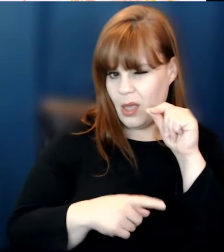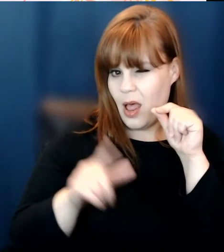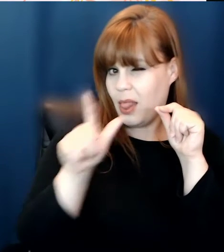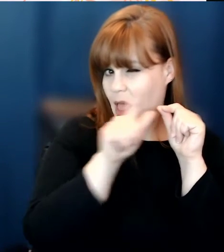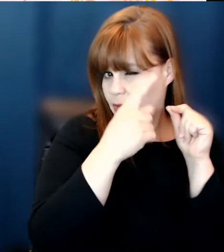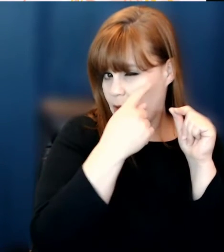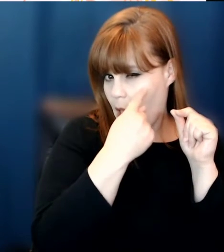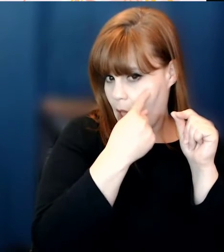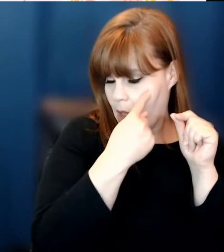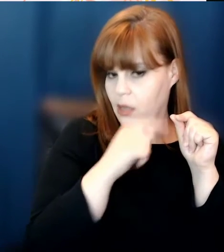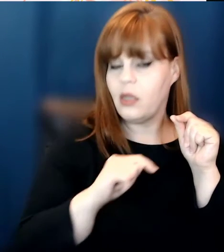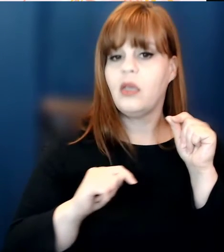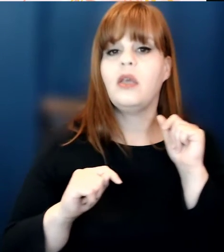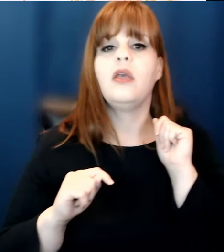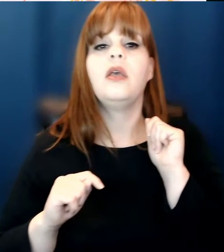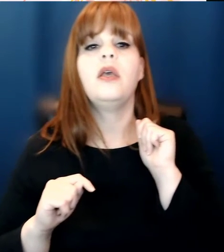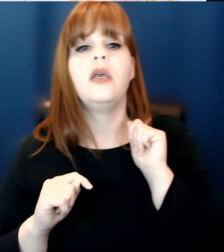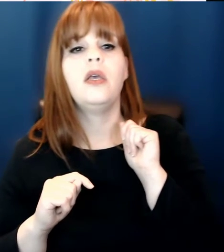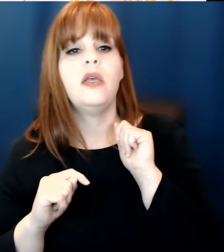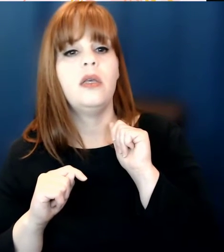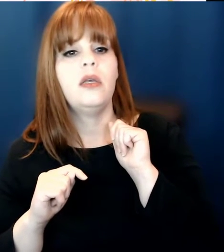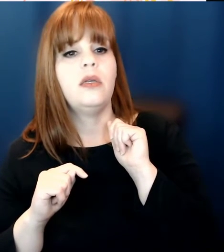So there's my left eye and